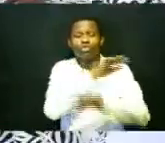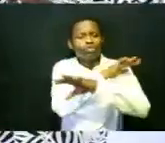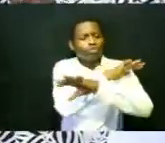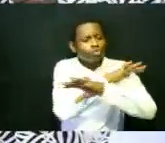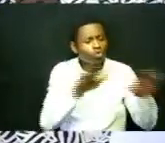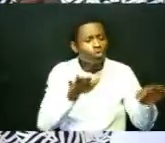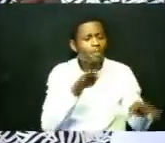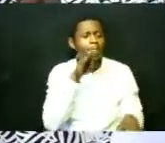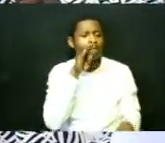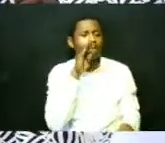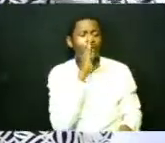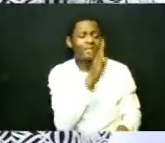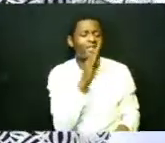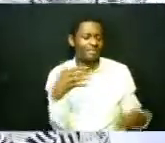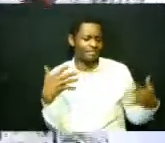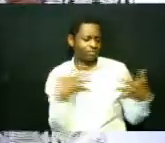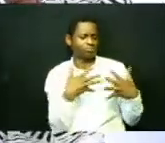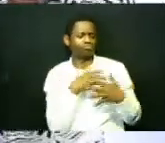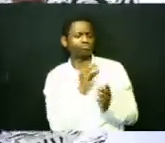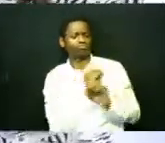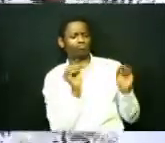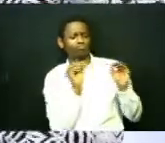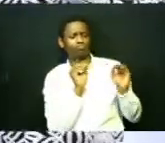So one